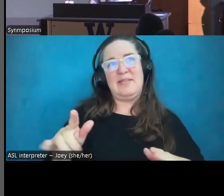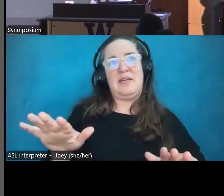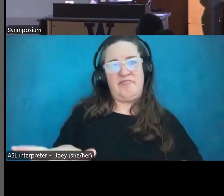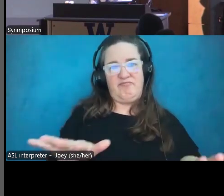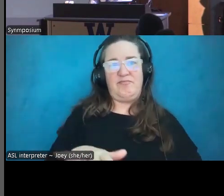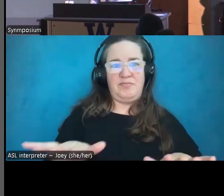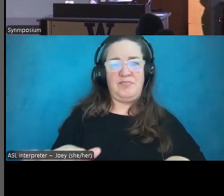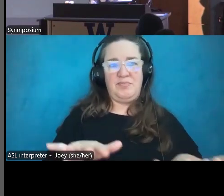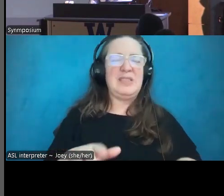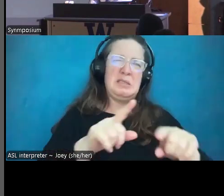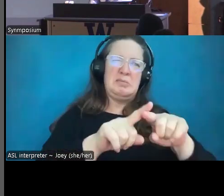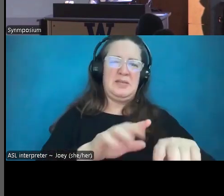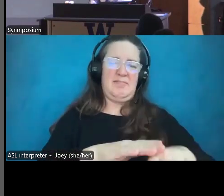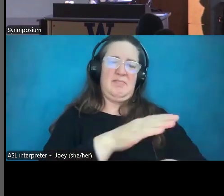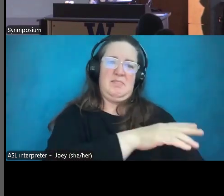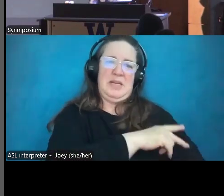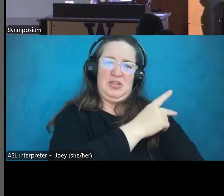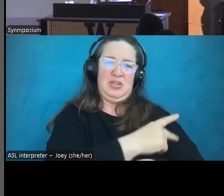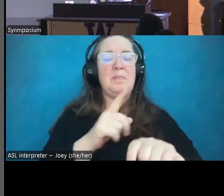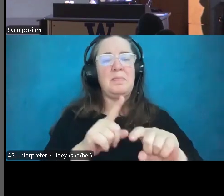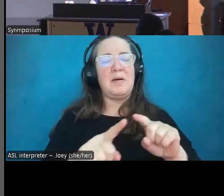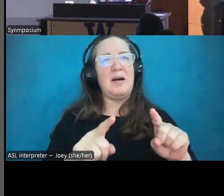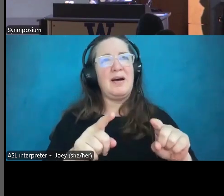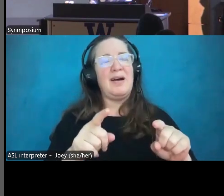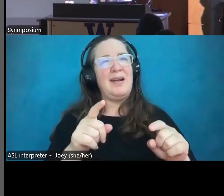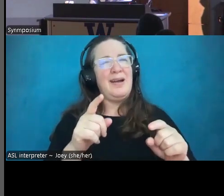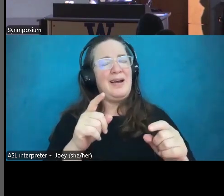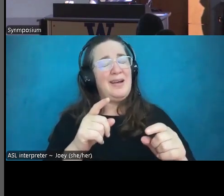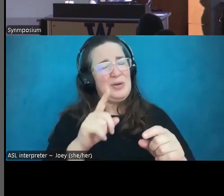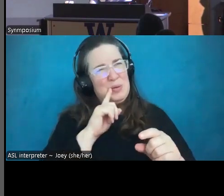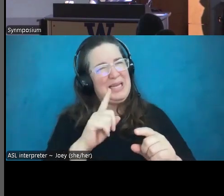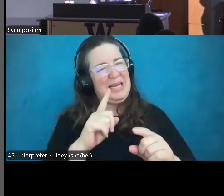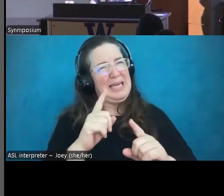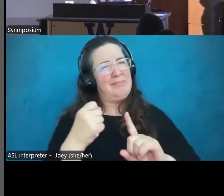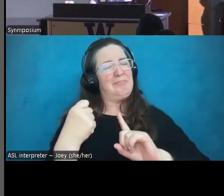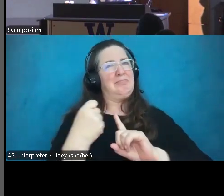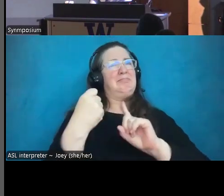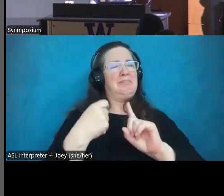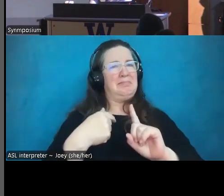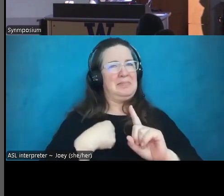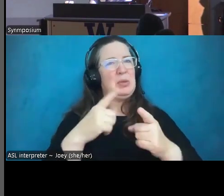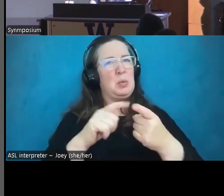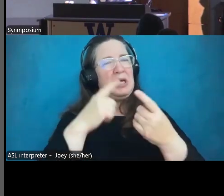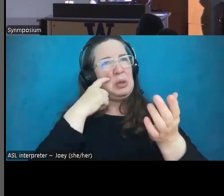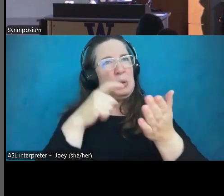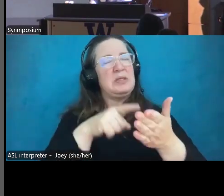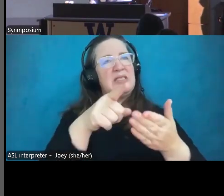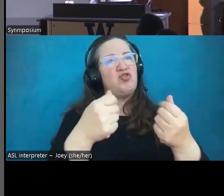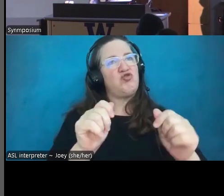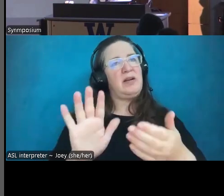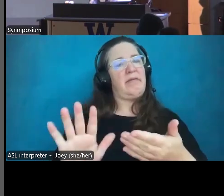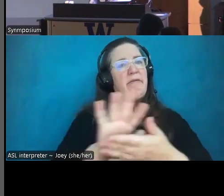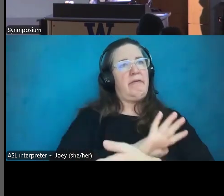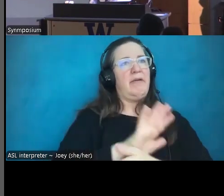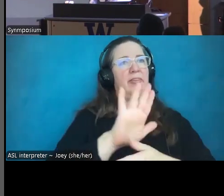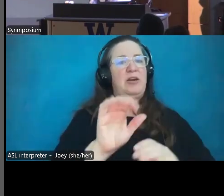I'm always very struck by these patients who are trying to hide their symptoms and function in a social role and do things that they're basically just